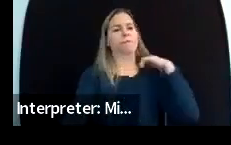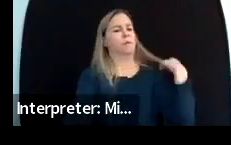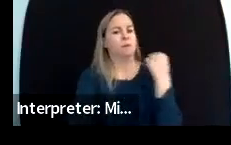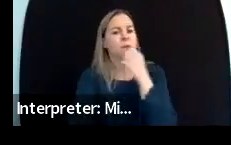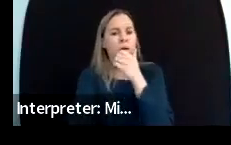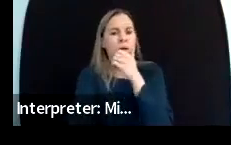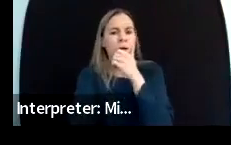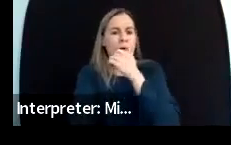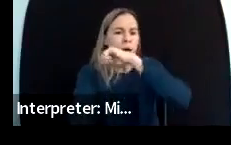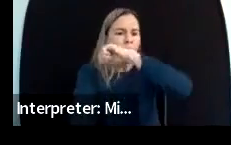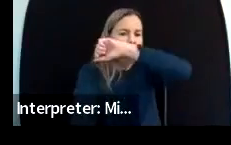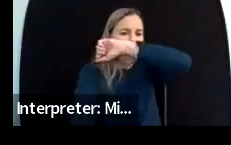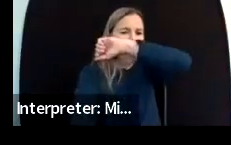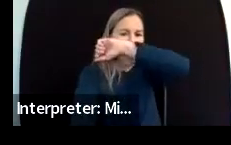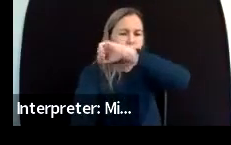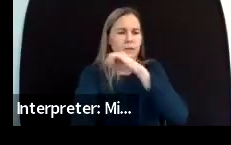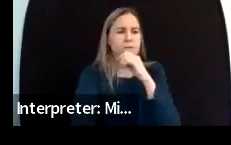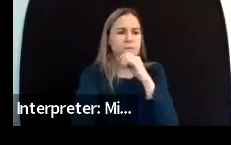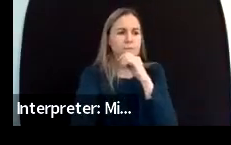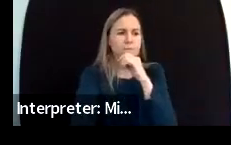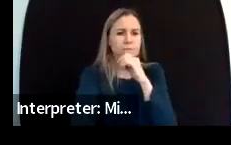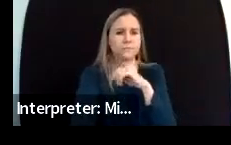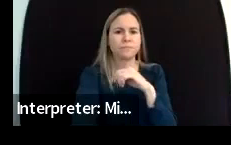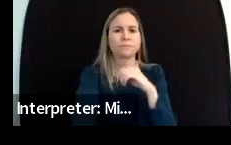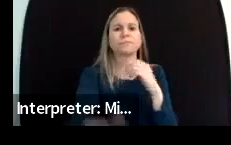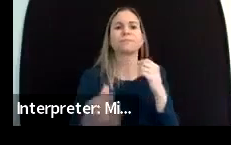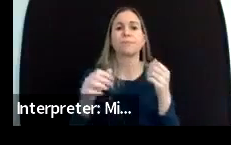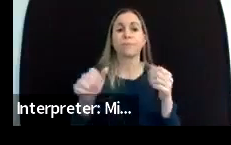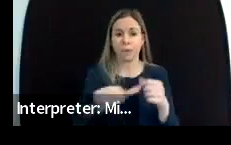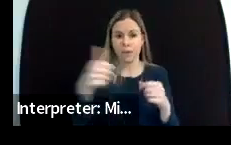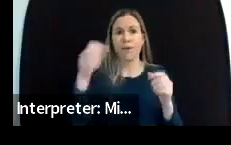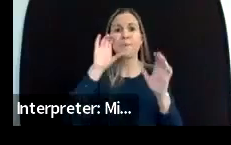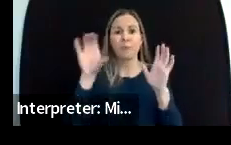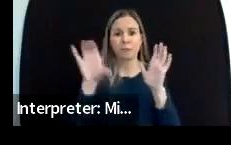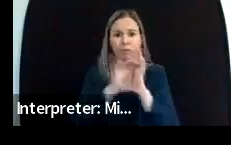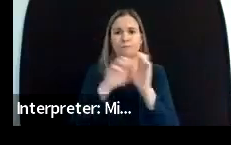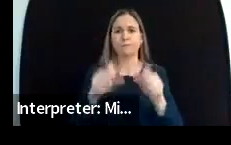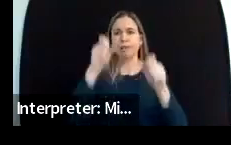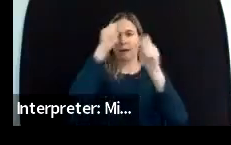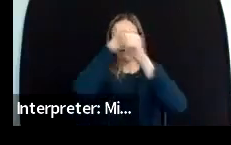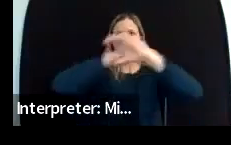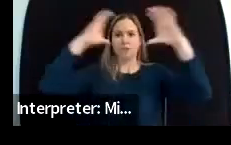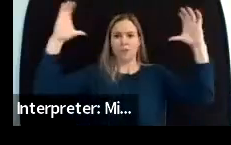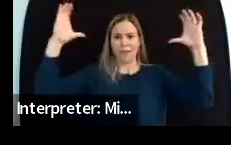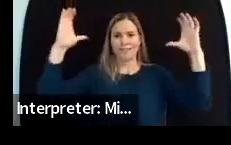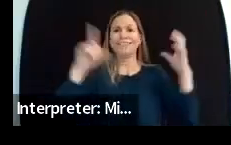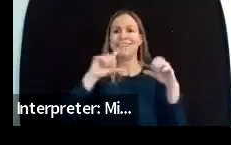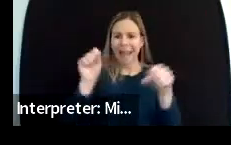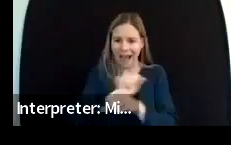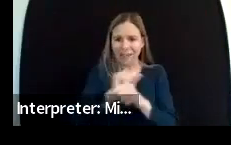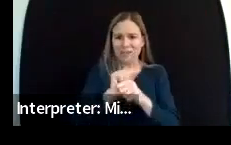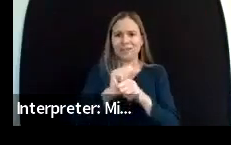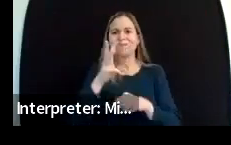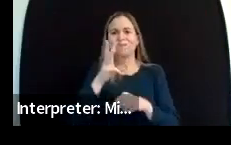All right. And so just another way of visualizing this, if we move on to the next slide, is an actual stream. People like to,